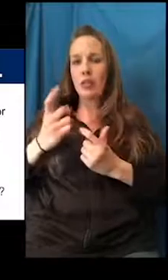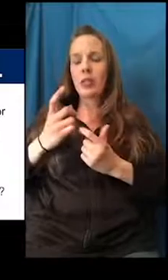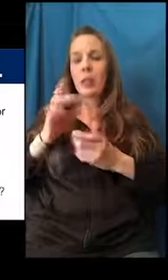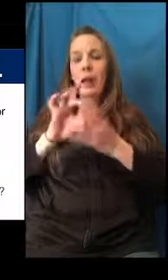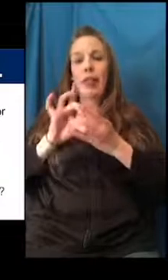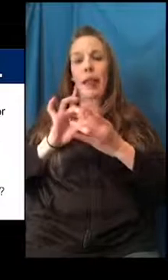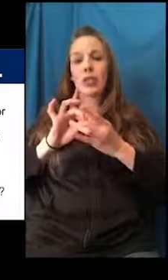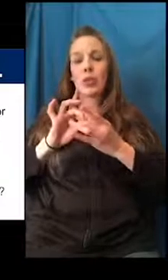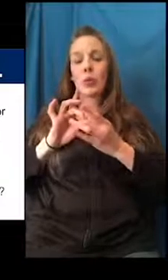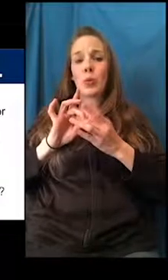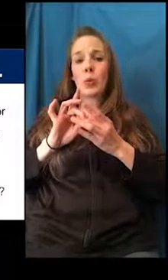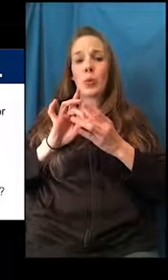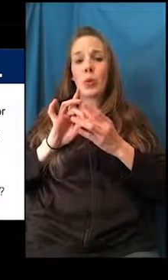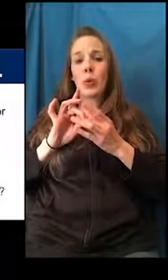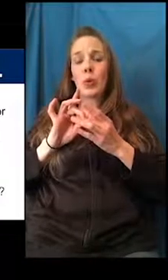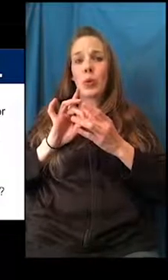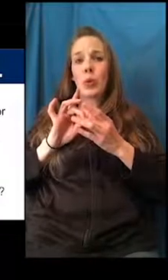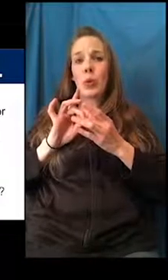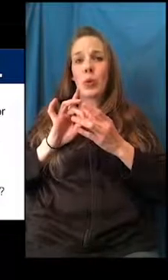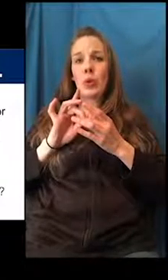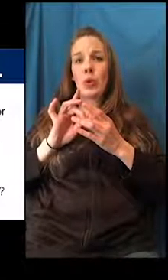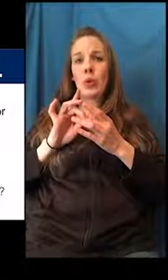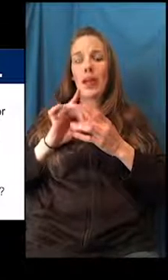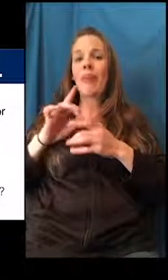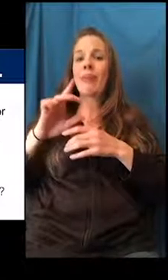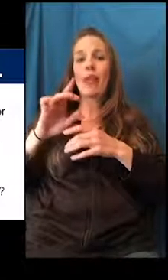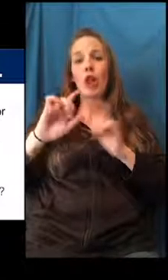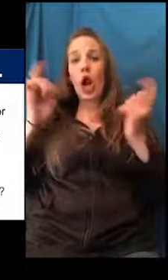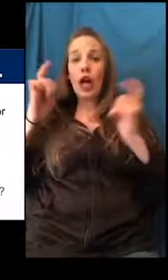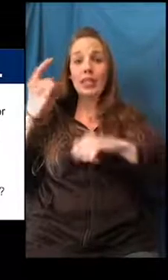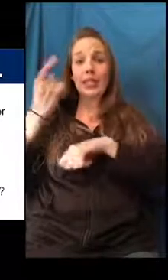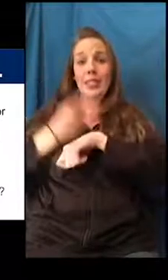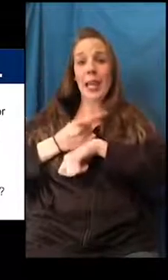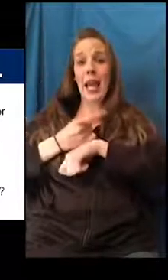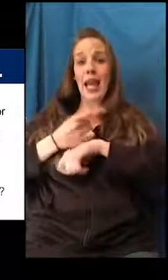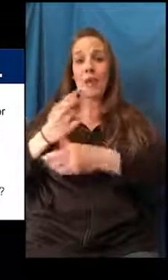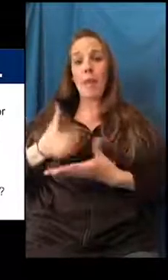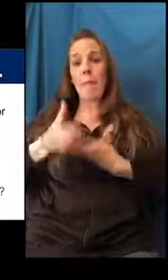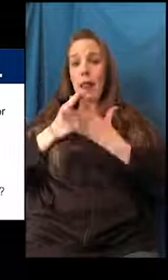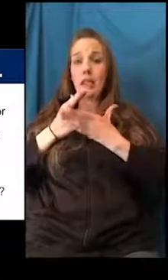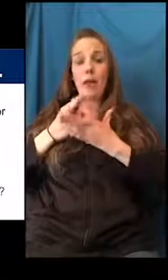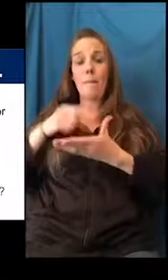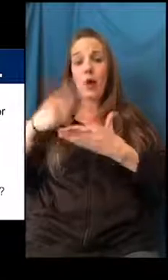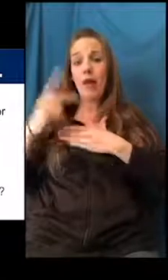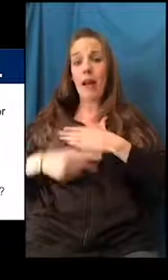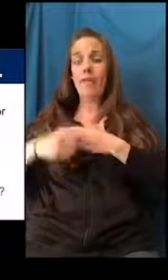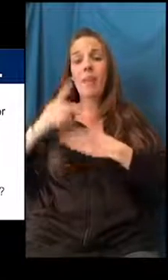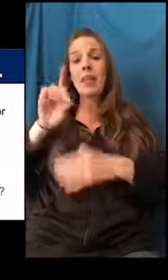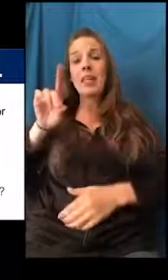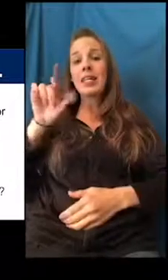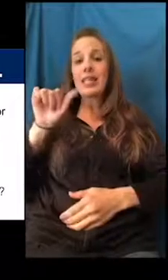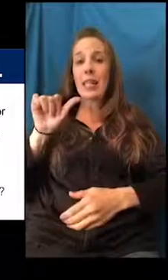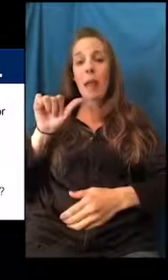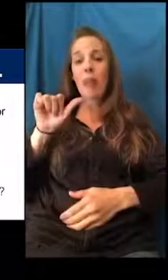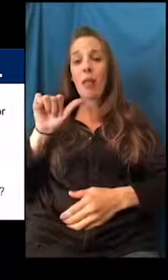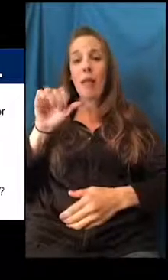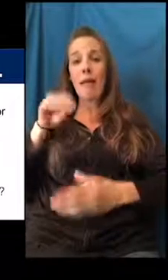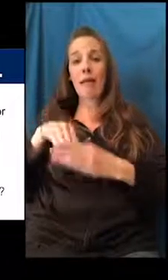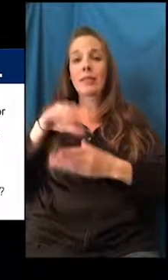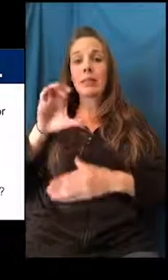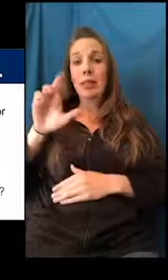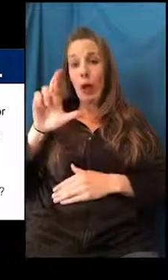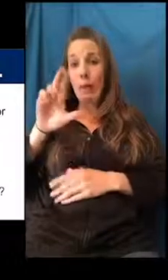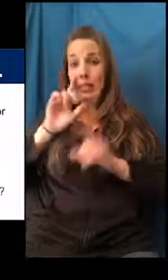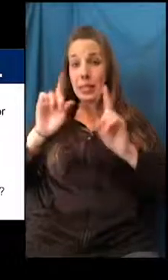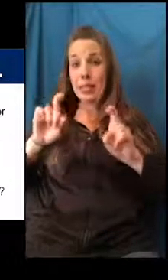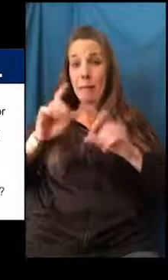large day habilitation programs for the intellectually disabled in Cedar Rapids. Will there be testing made available for